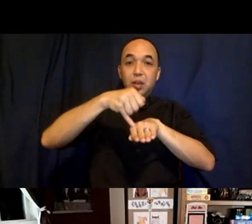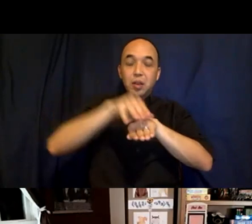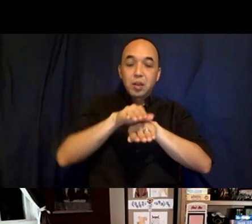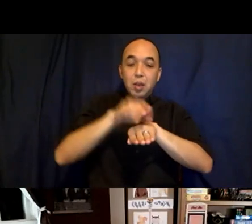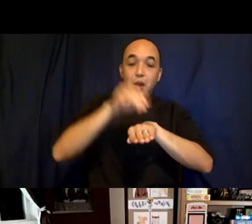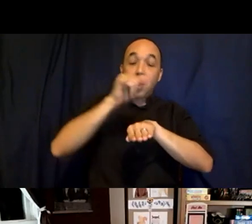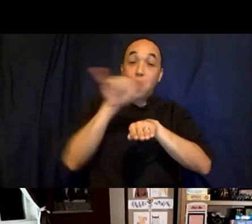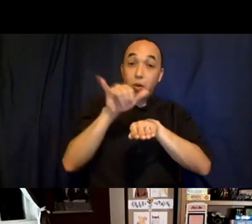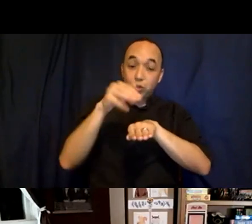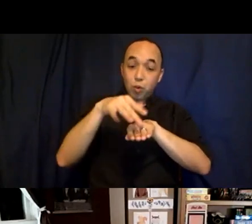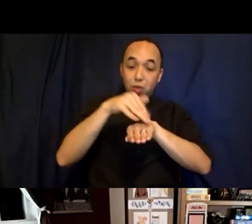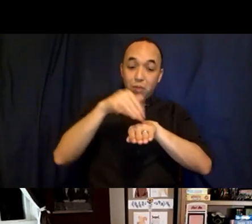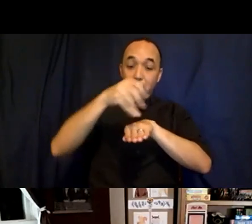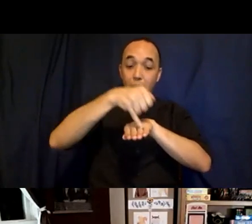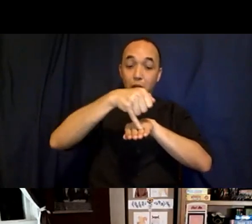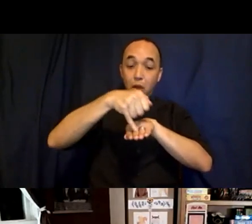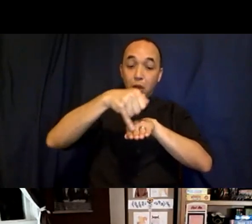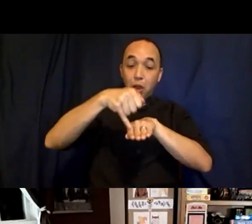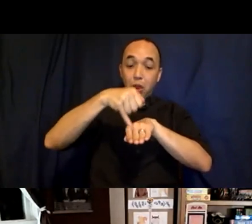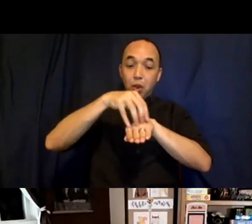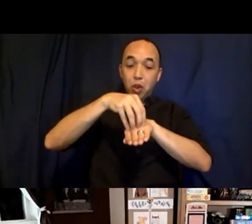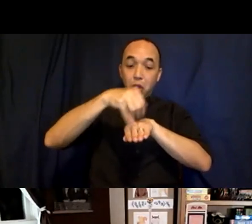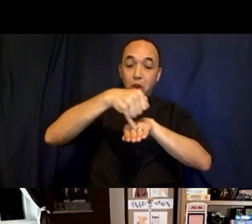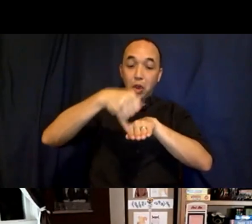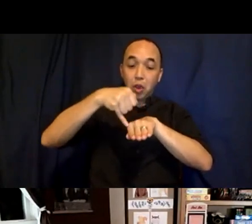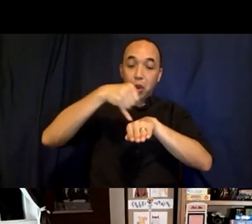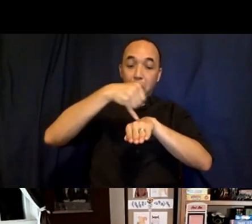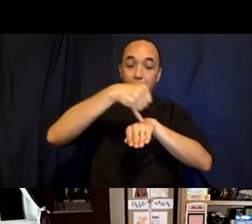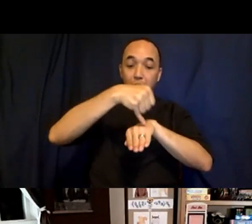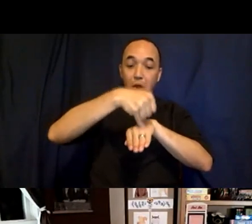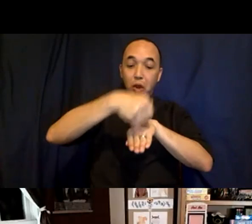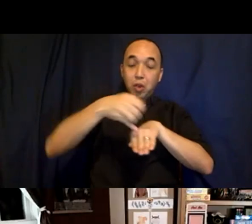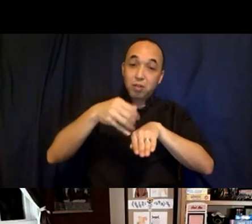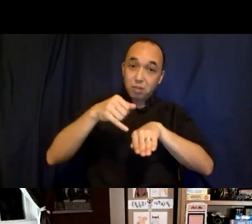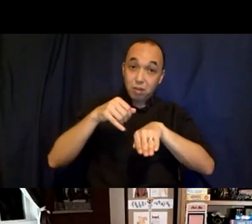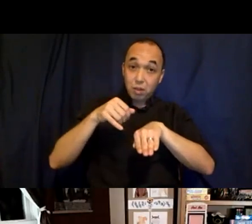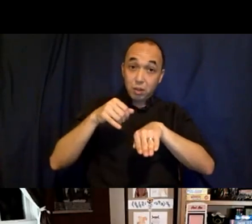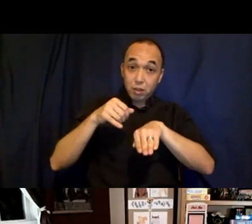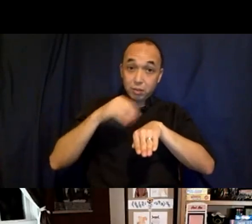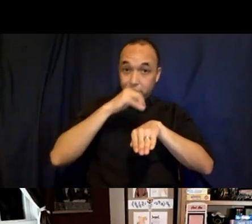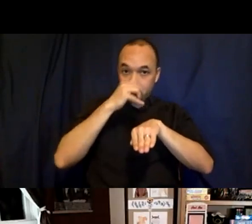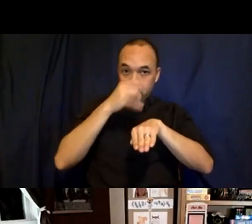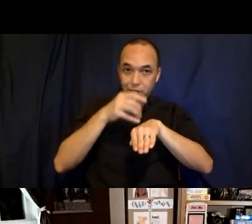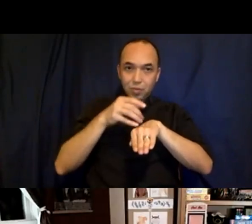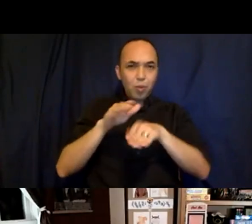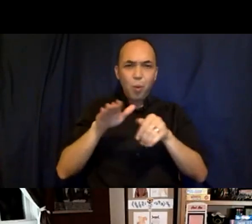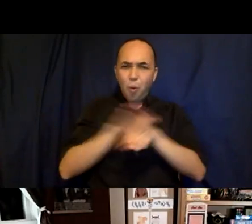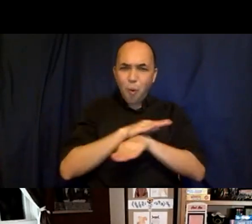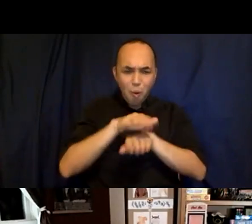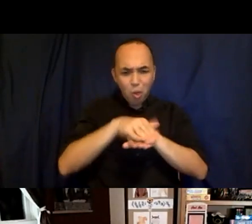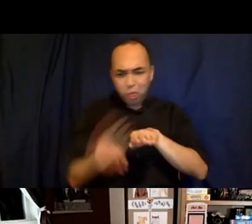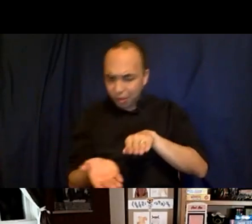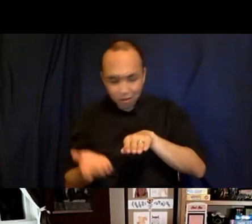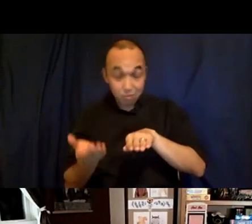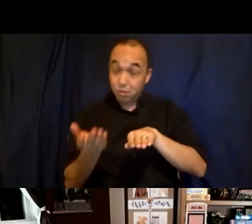pocket. Oh, geez, where did that come from? The whole top of the coffin just fell off.